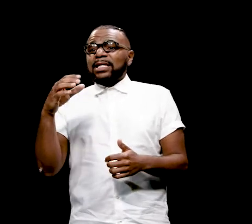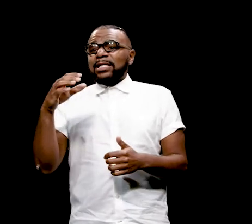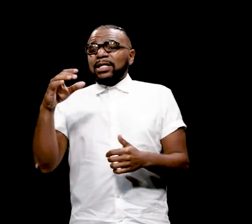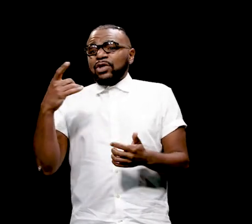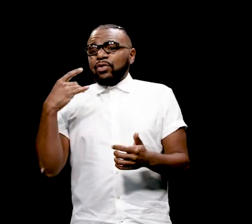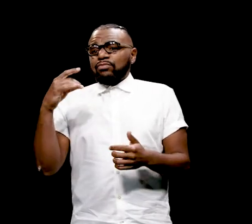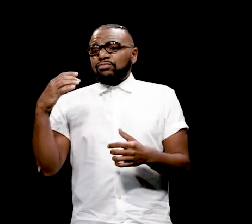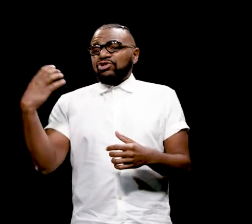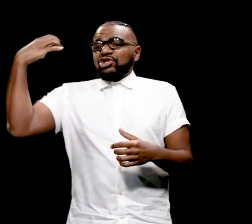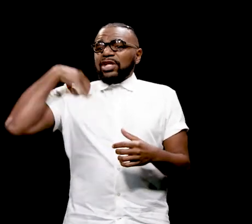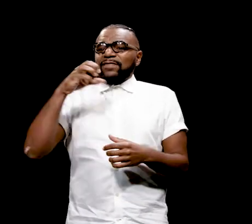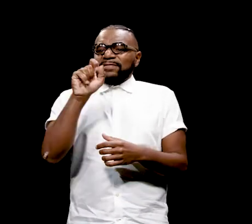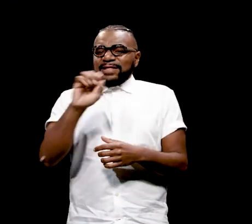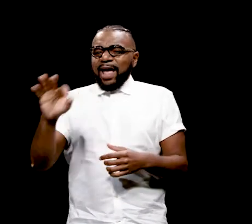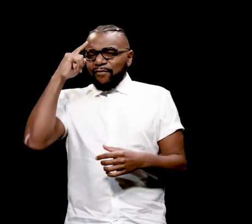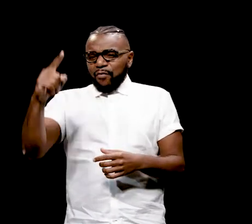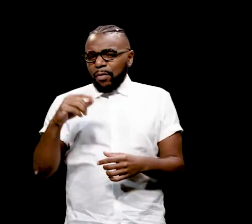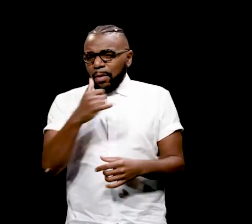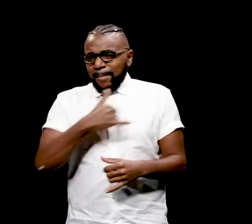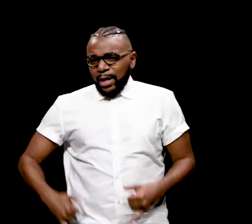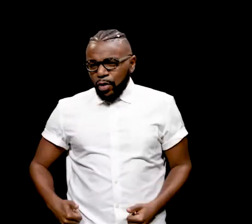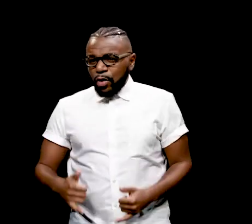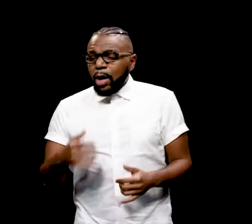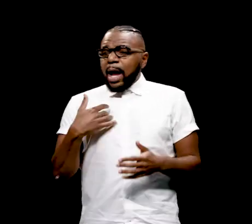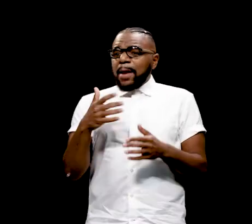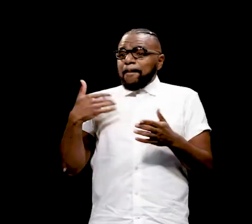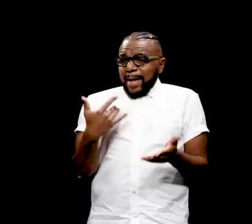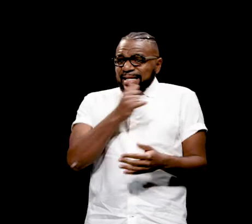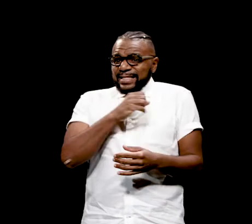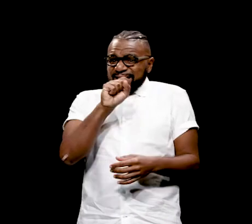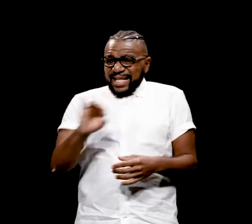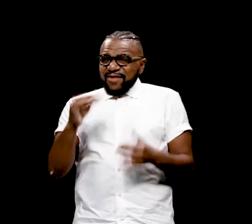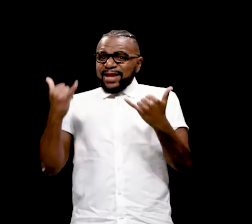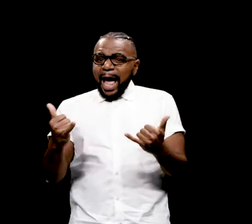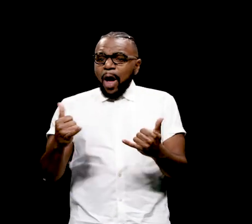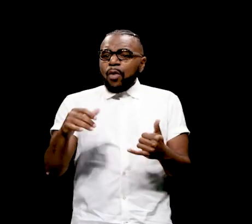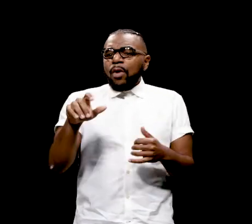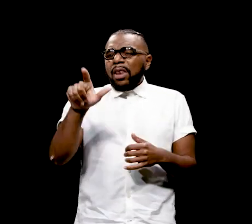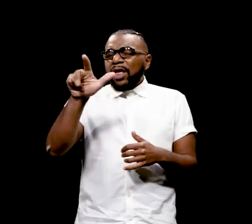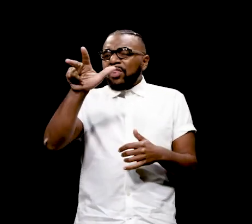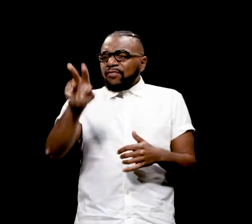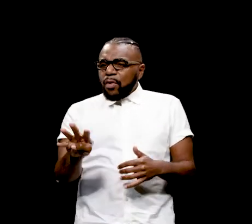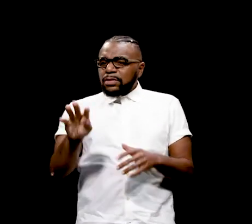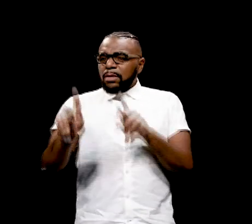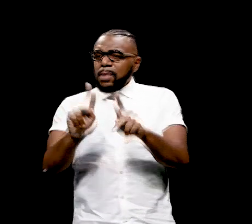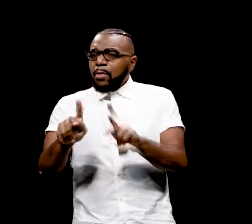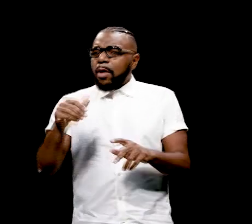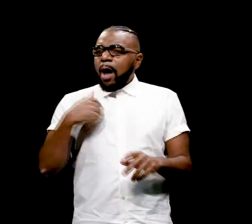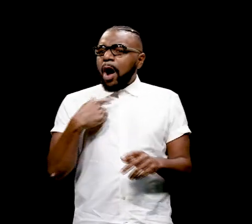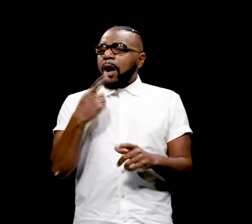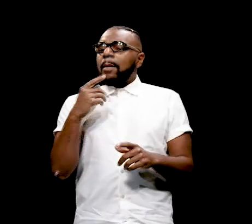sitting mayor. My staff today, 3/4 of my staff are people who identify as people of color. 5 people